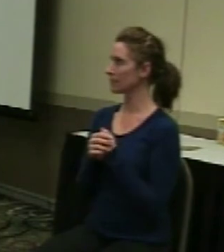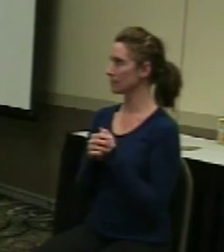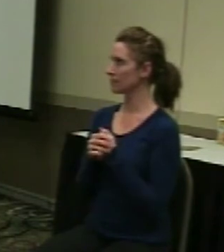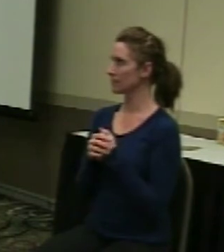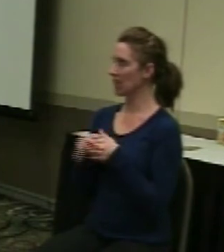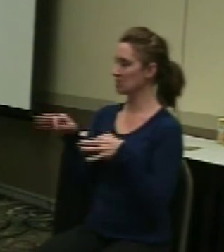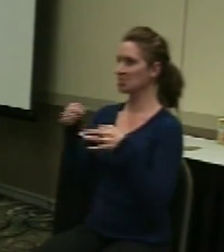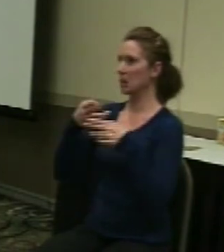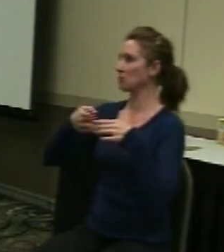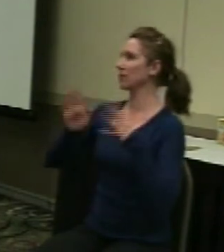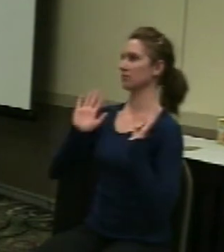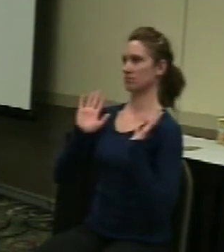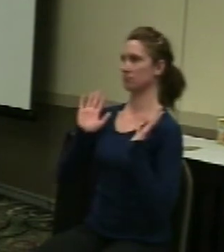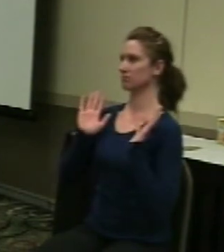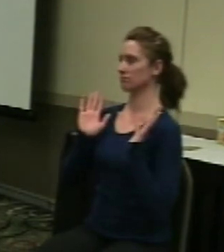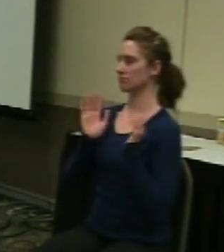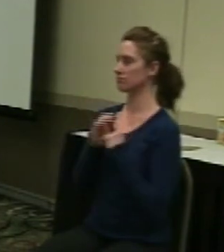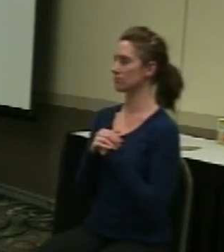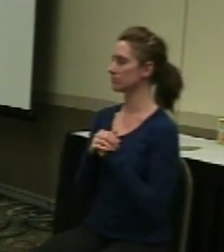that, I'm sure.